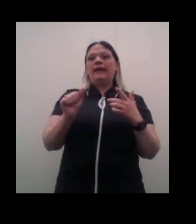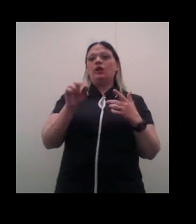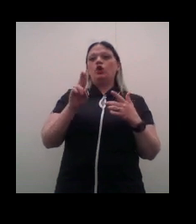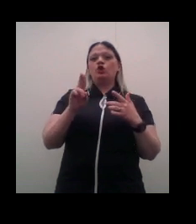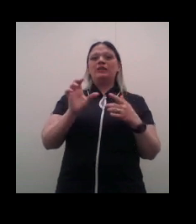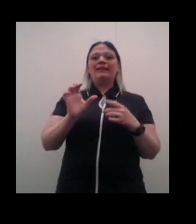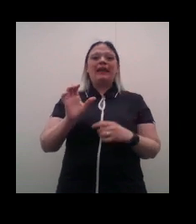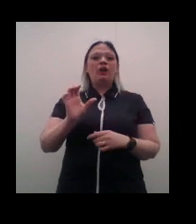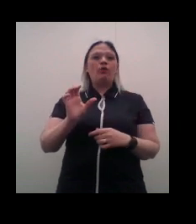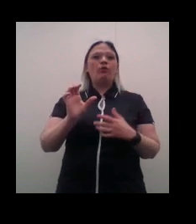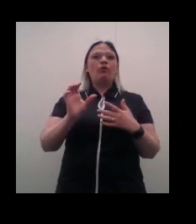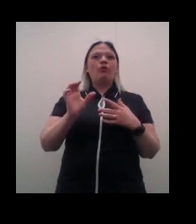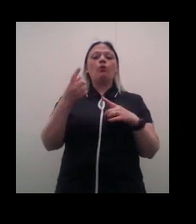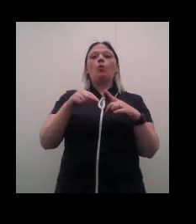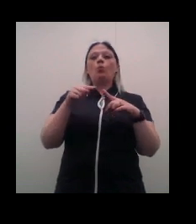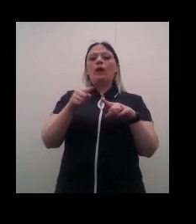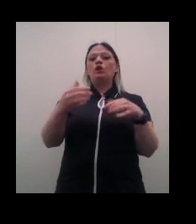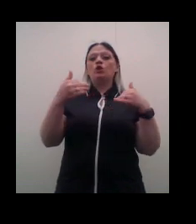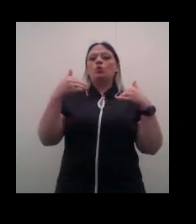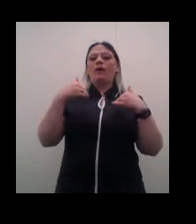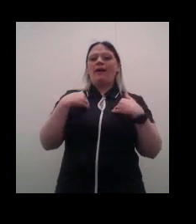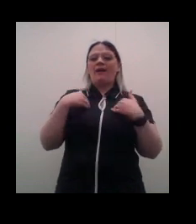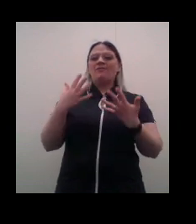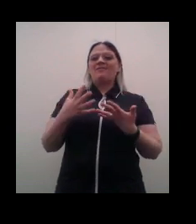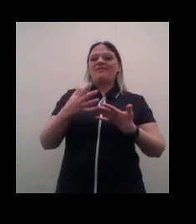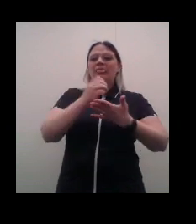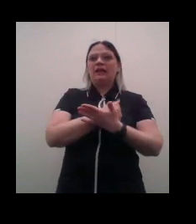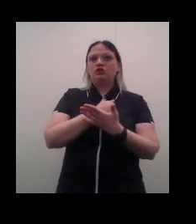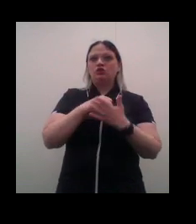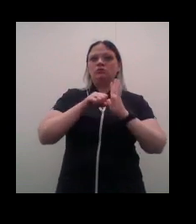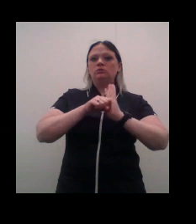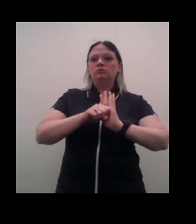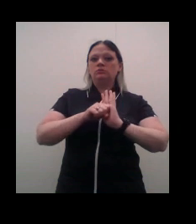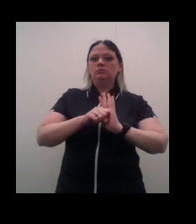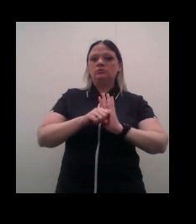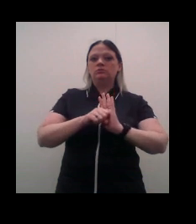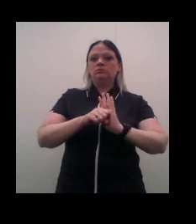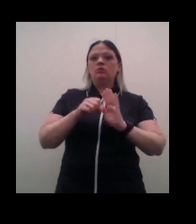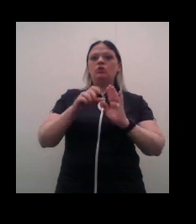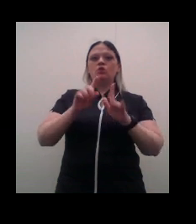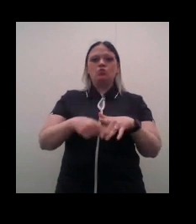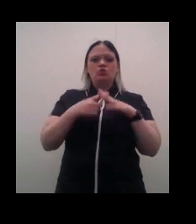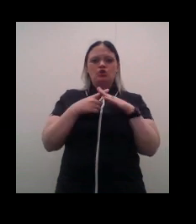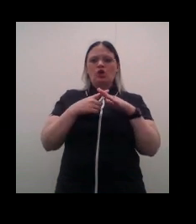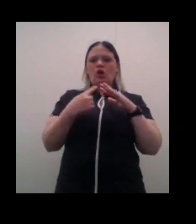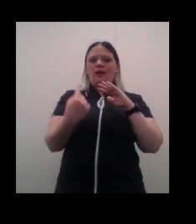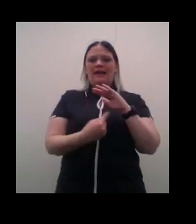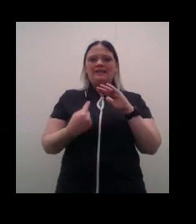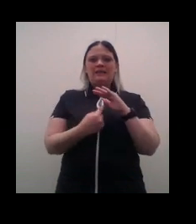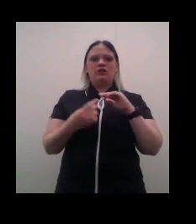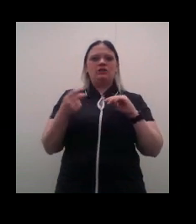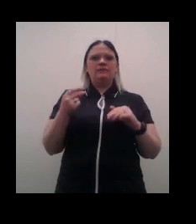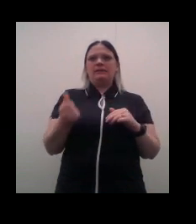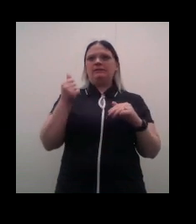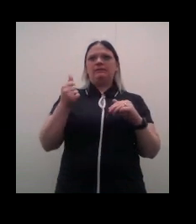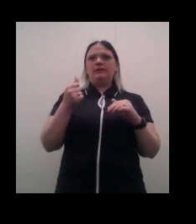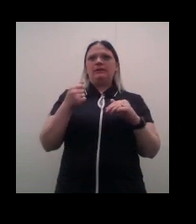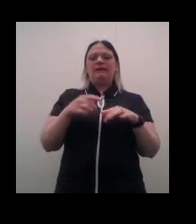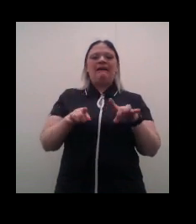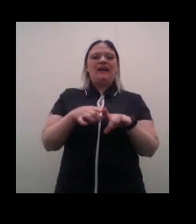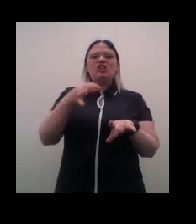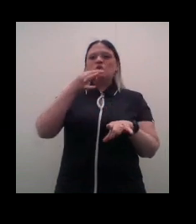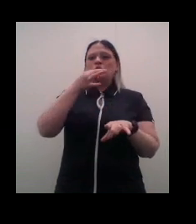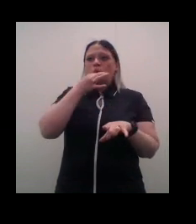care centers, when you have that specimen collected, you are in isolation. At the time of specimen